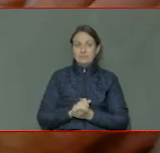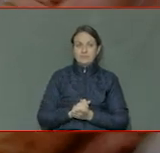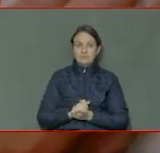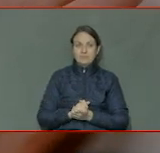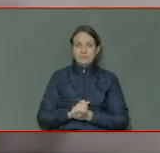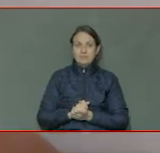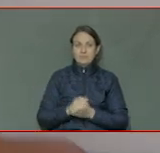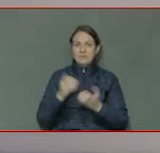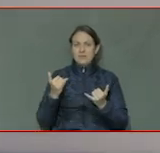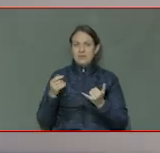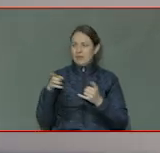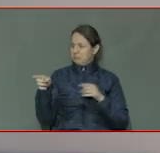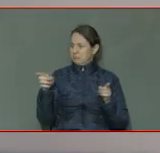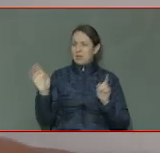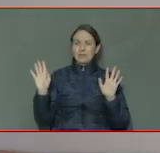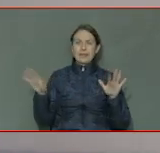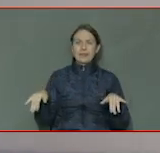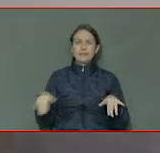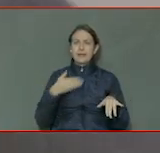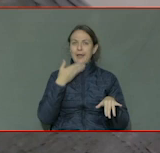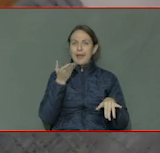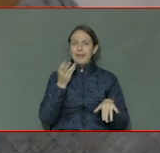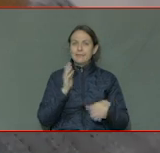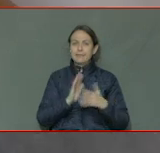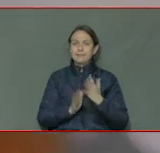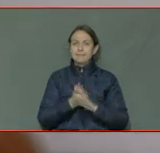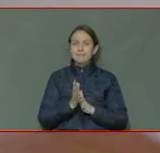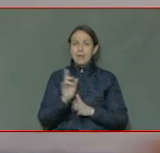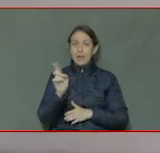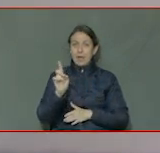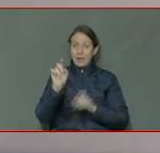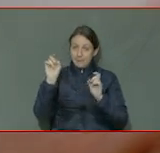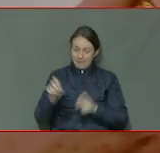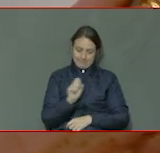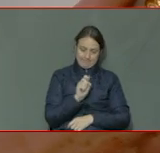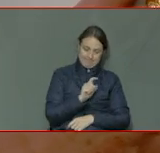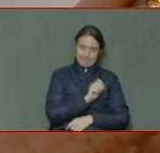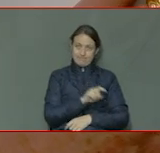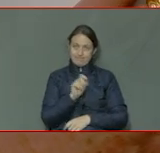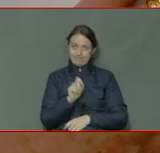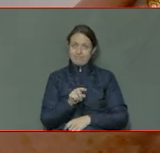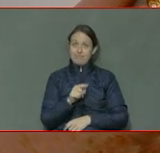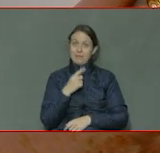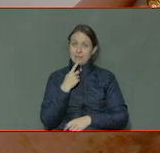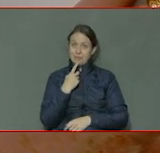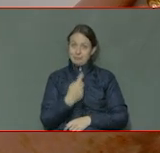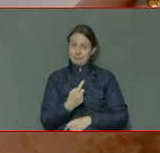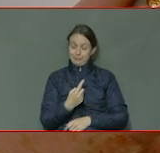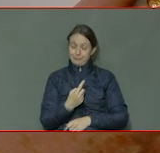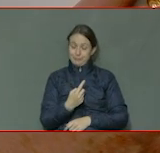Please don't leave it at that. You must make a conclusion. So now I'm going to say